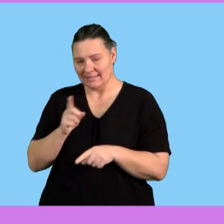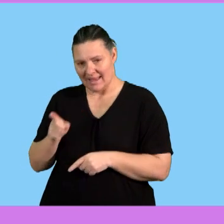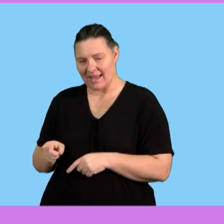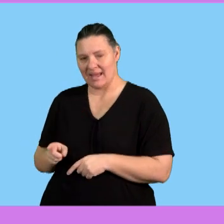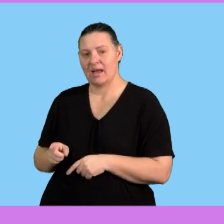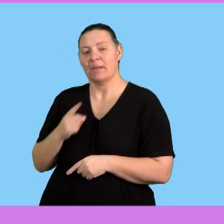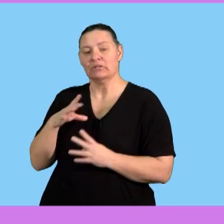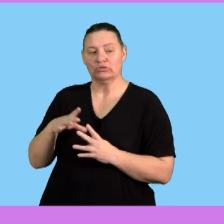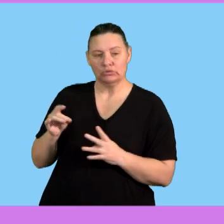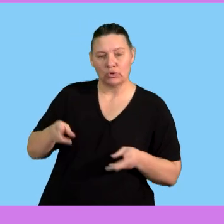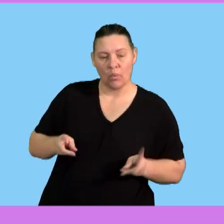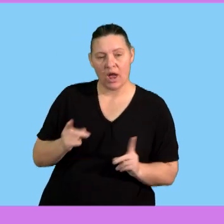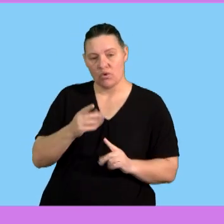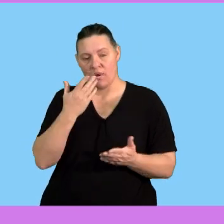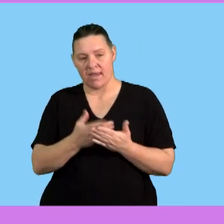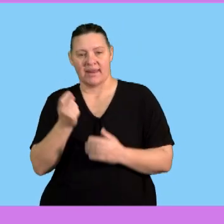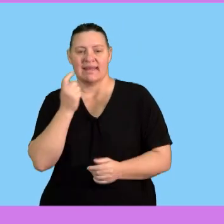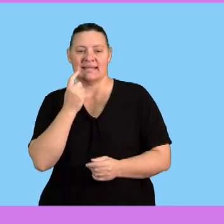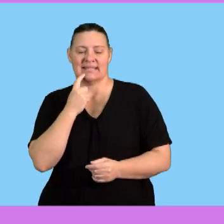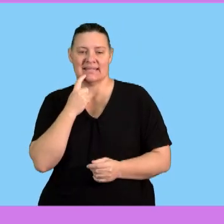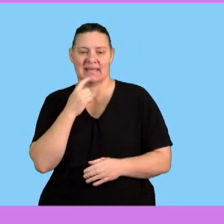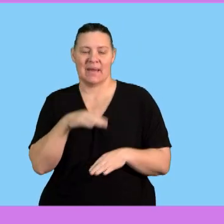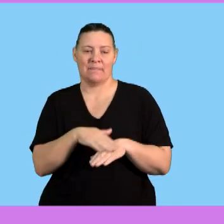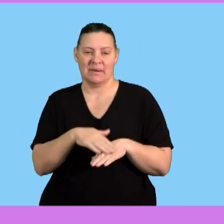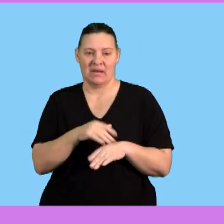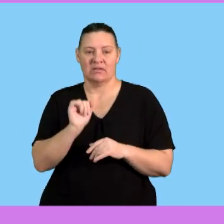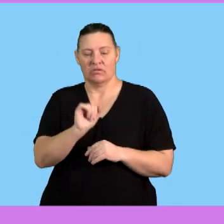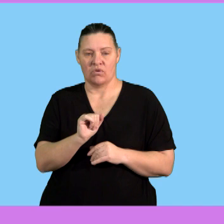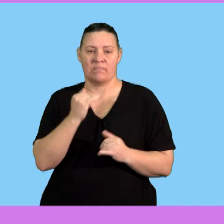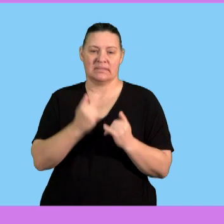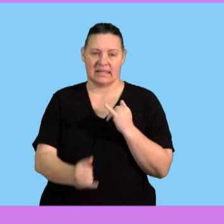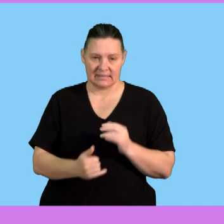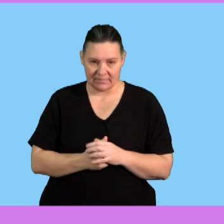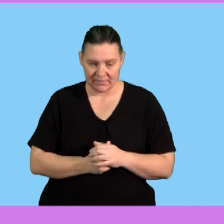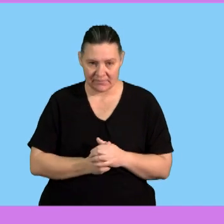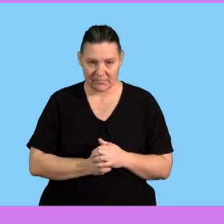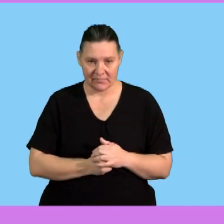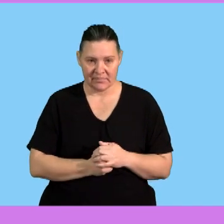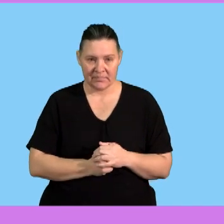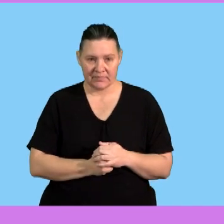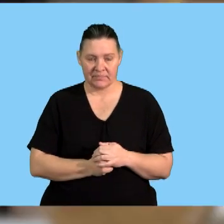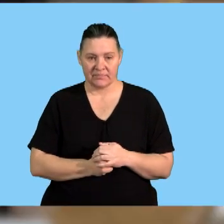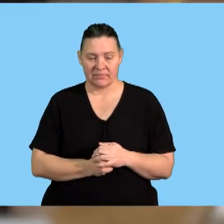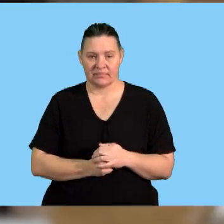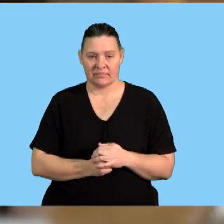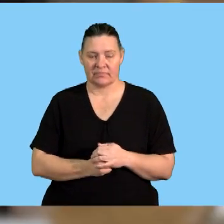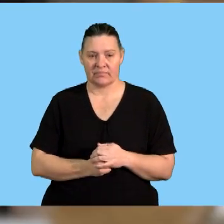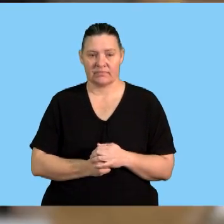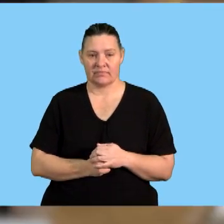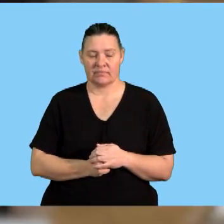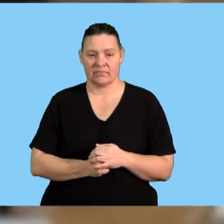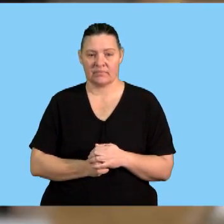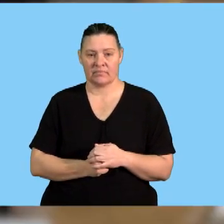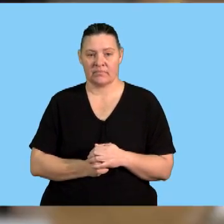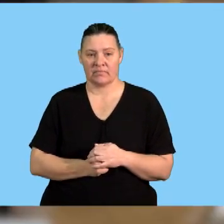choose a way whereby it will minimize you making mistakes. Right, now let us